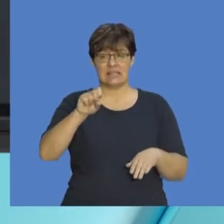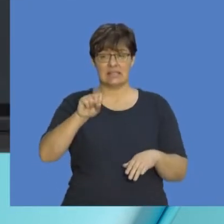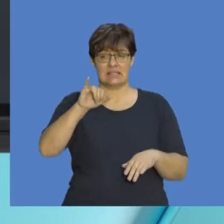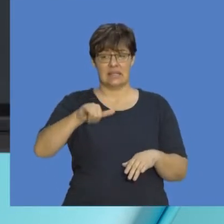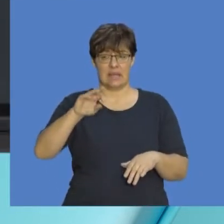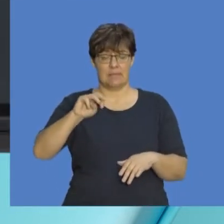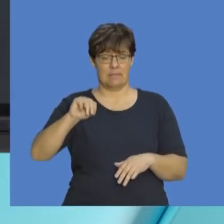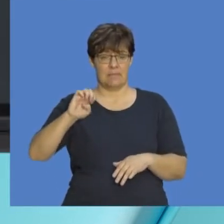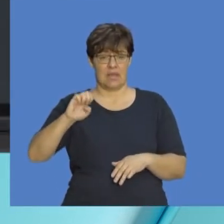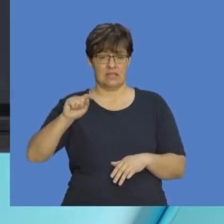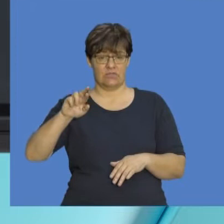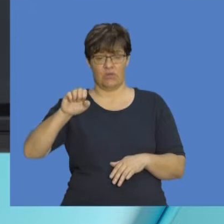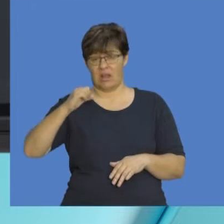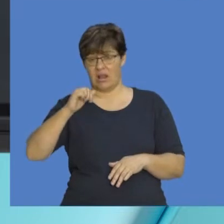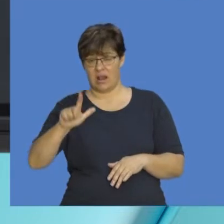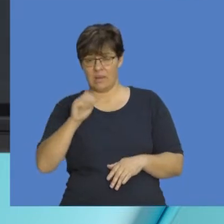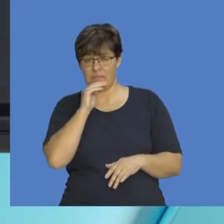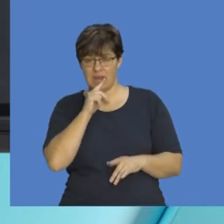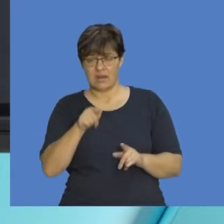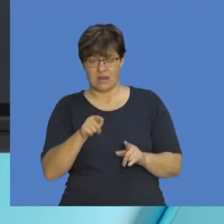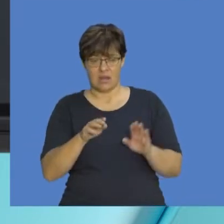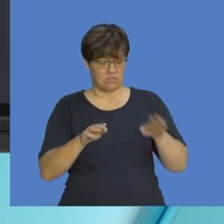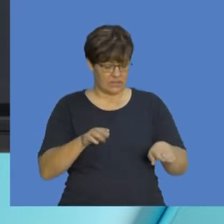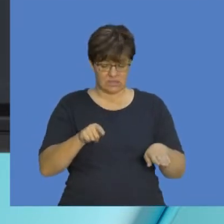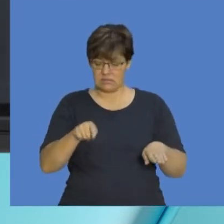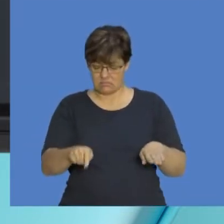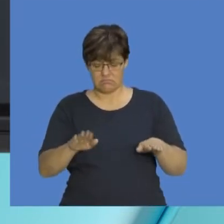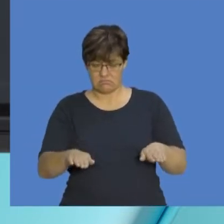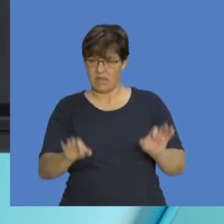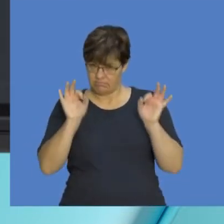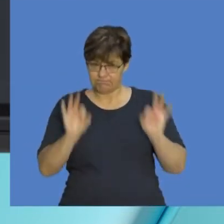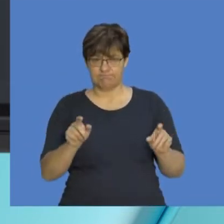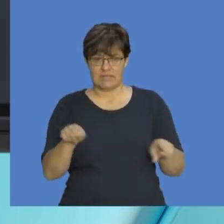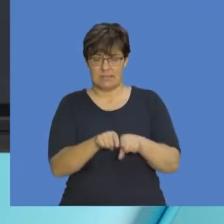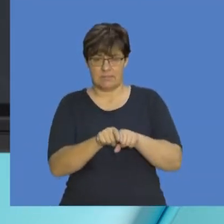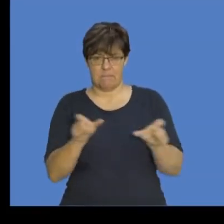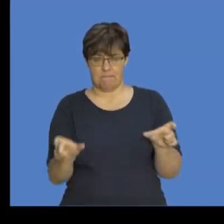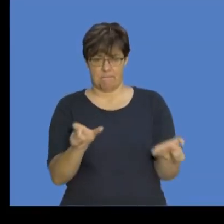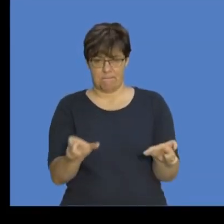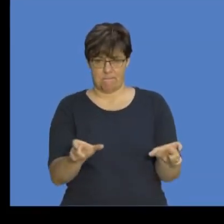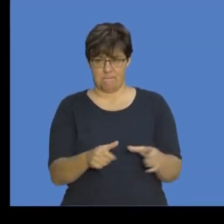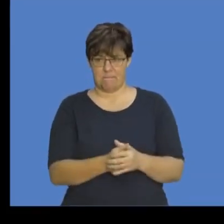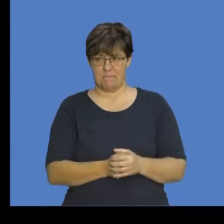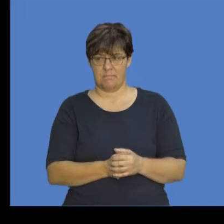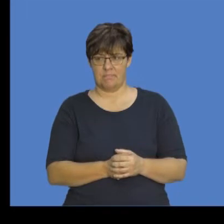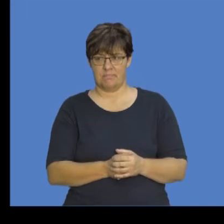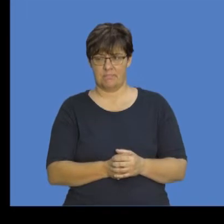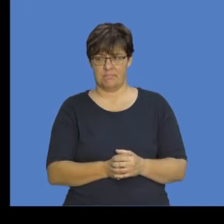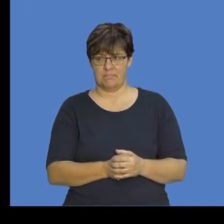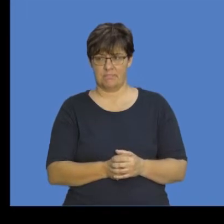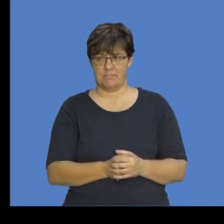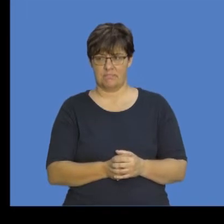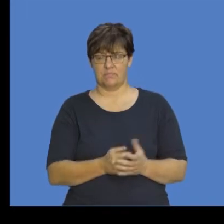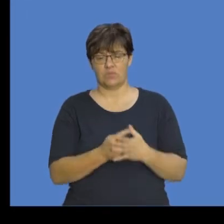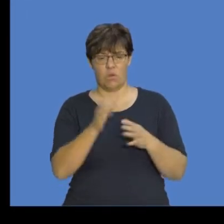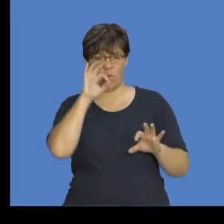is when our whisker plot, this part of the block is the same as a block. So symmetric will be something like that if we